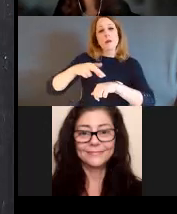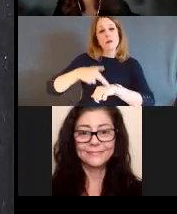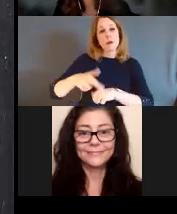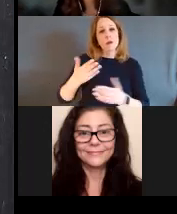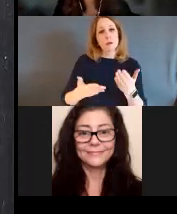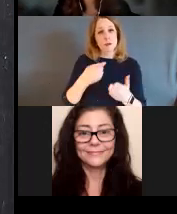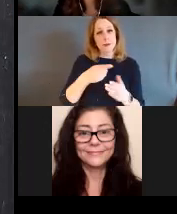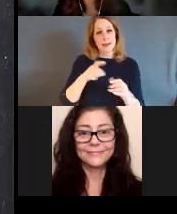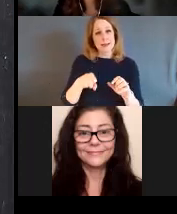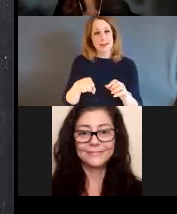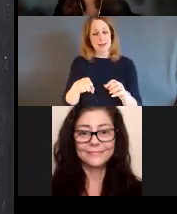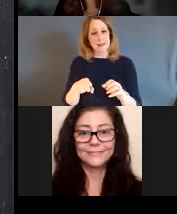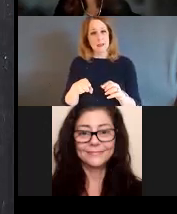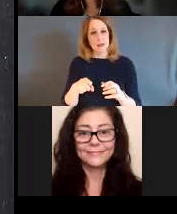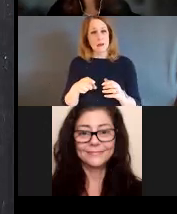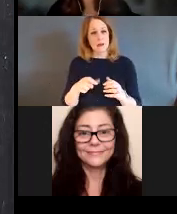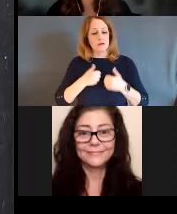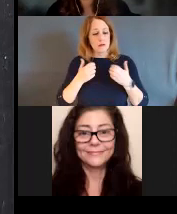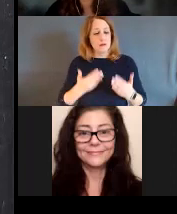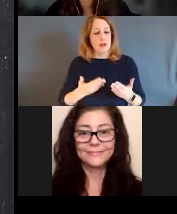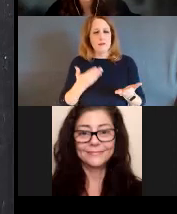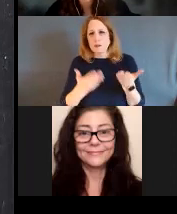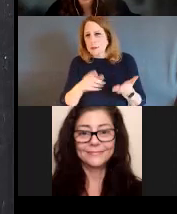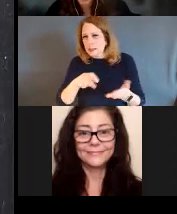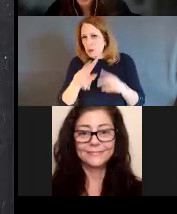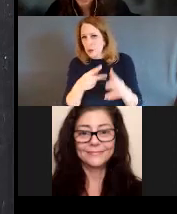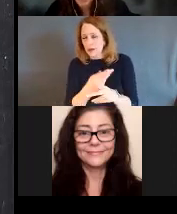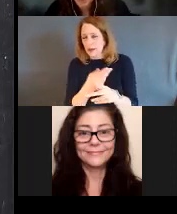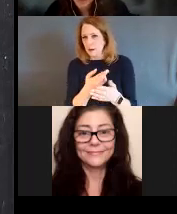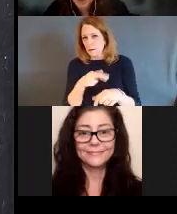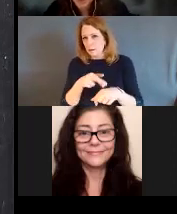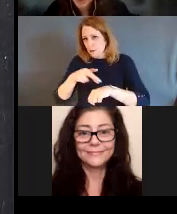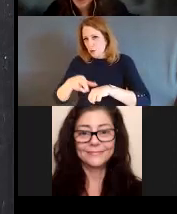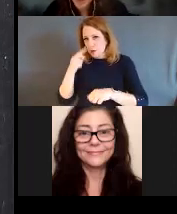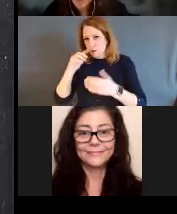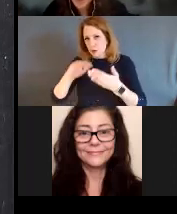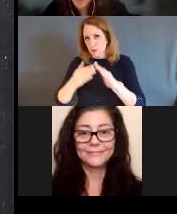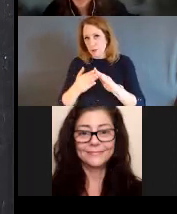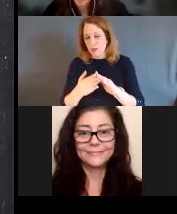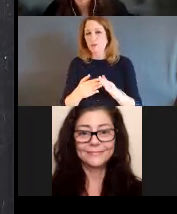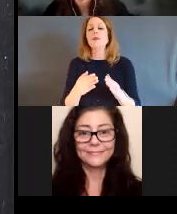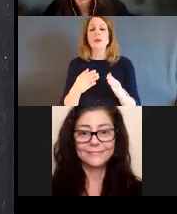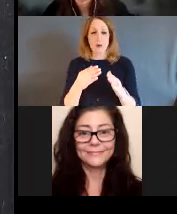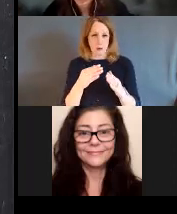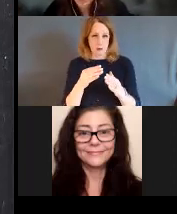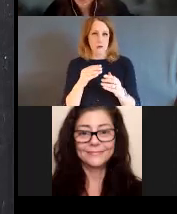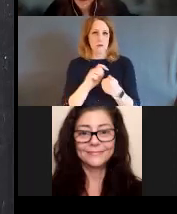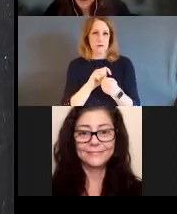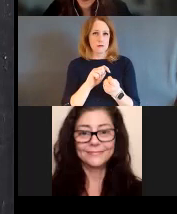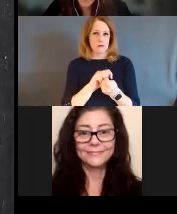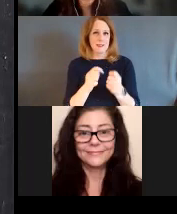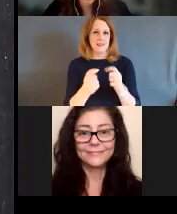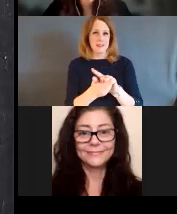or where may you refer survivors in crisis? Looks like we have translation services also as a